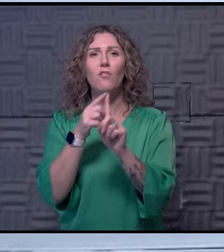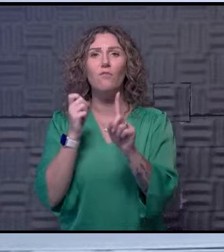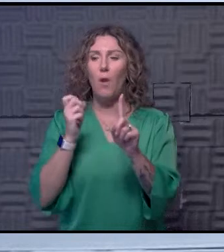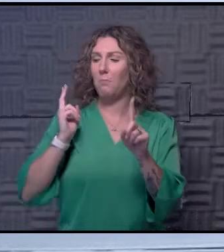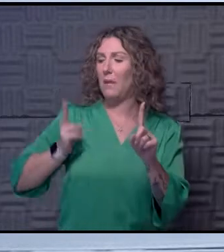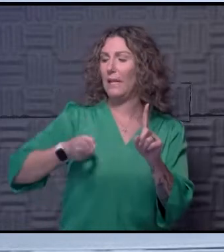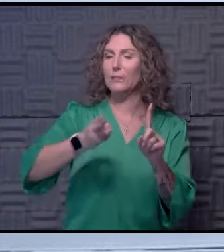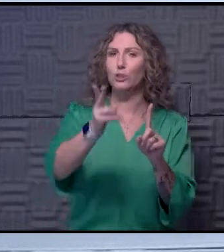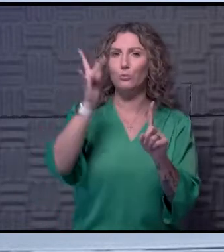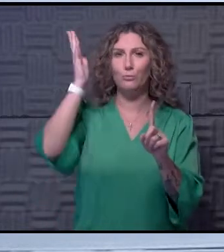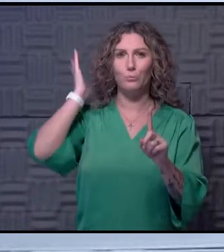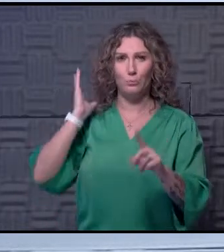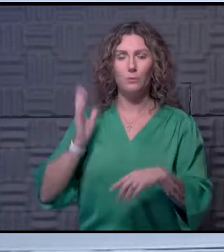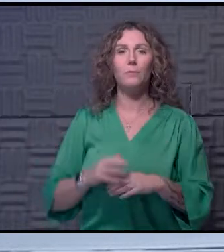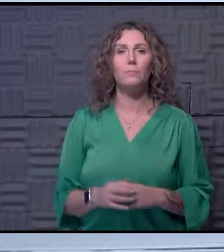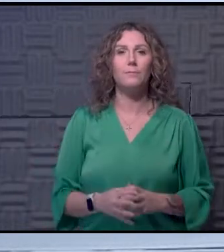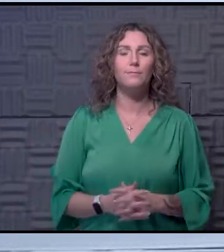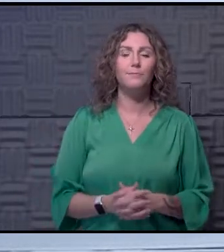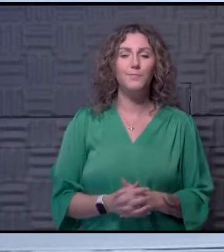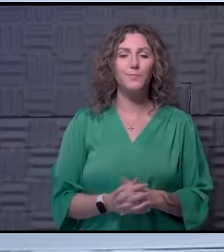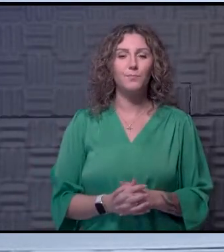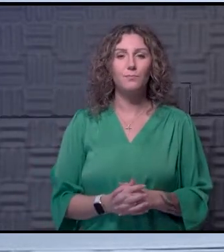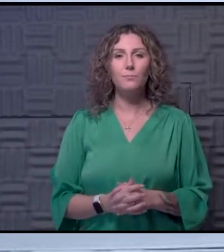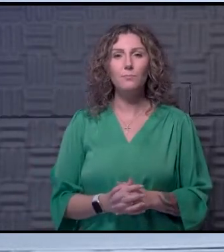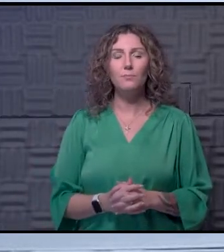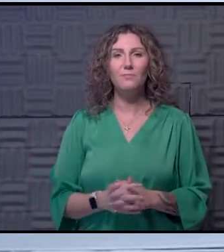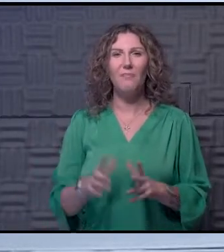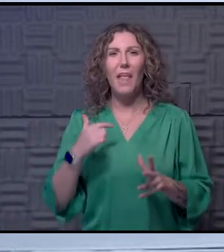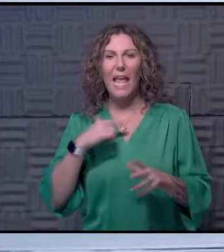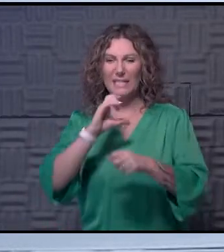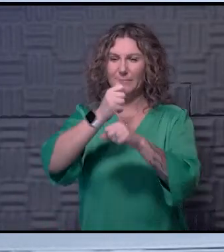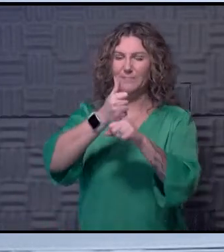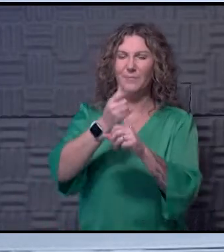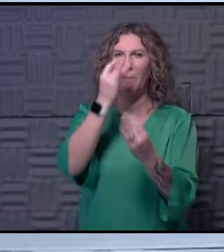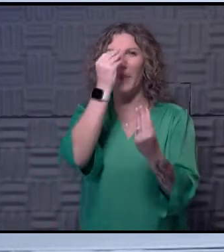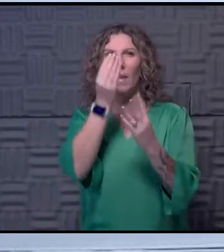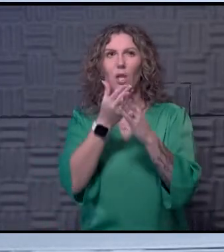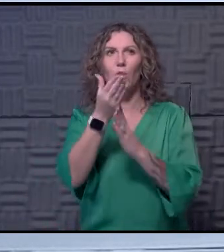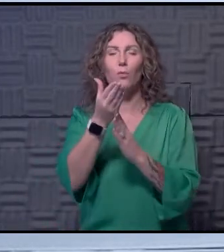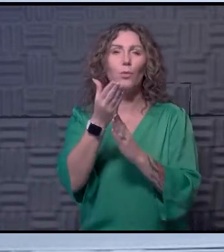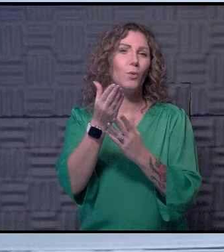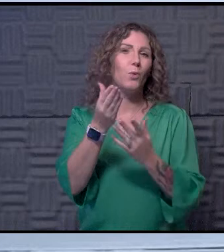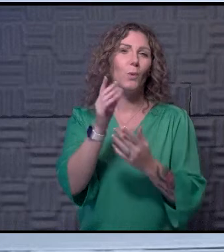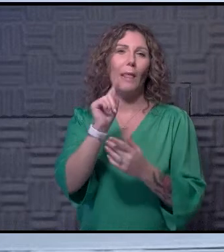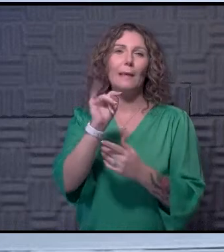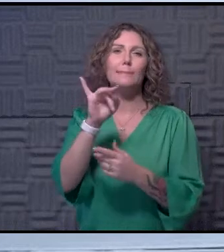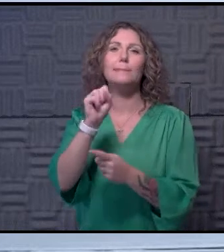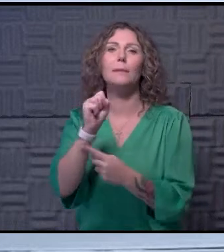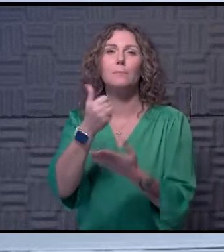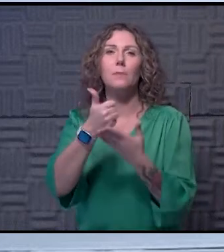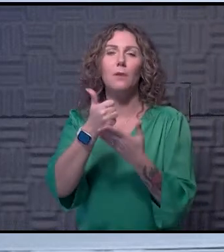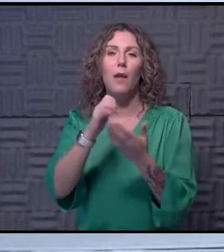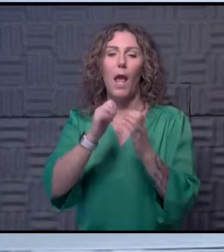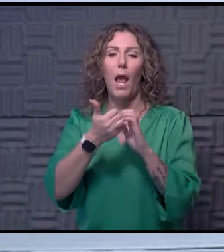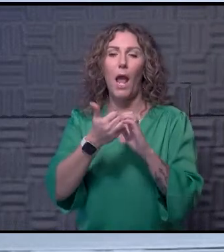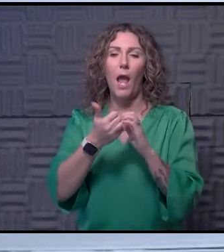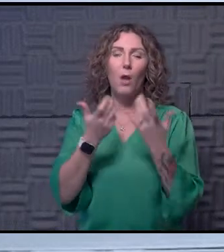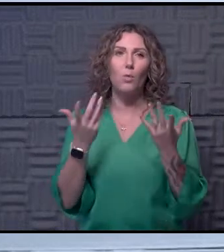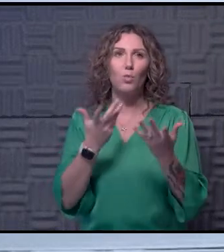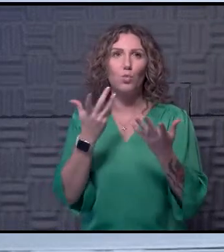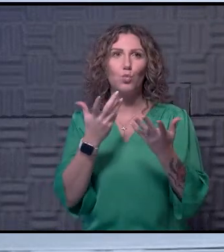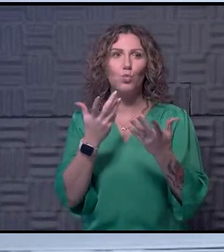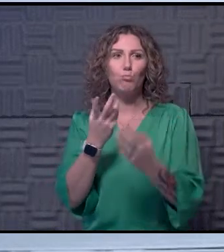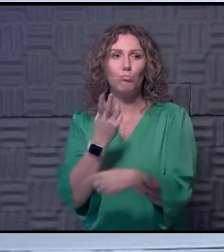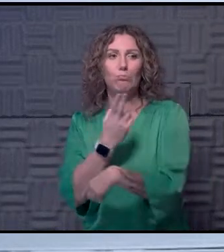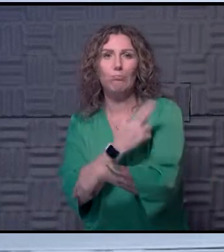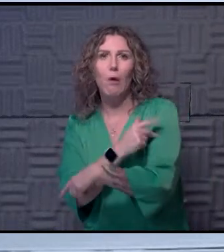examples. And I kind of organized this by just thinking through some tips for how institutions should design